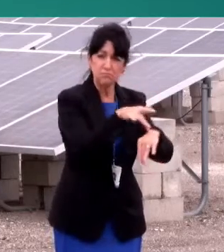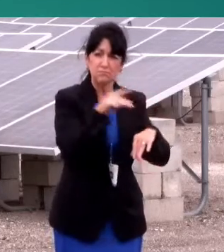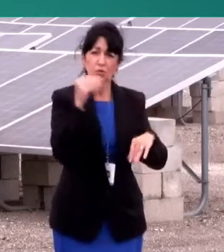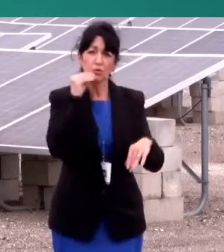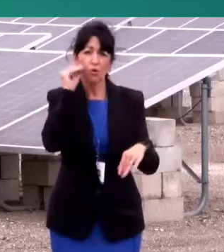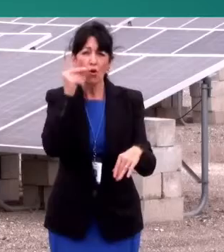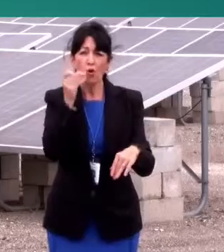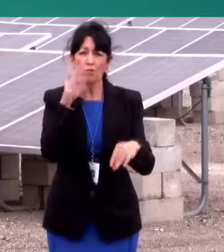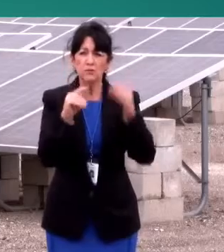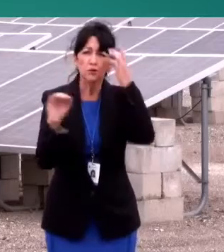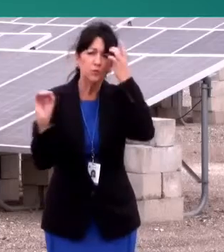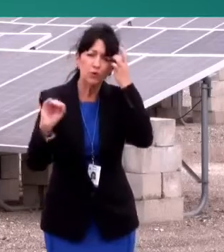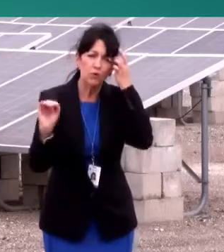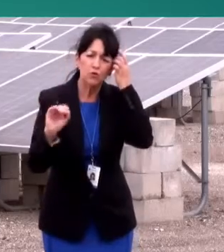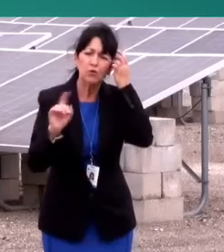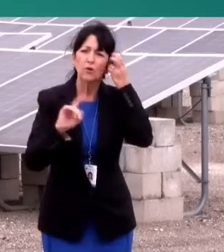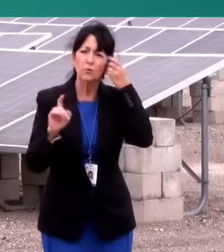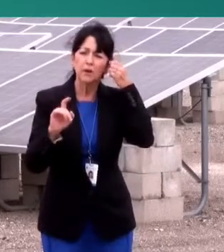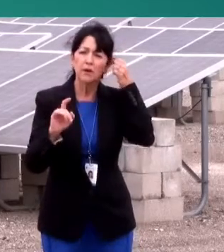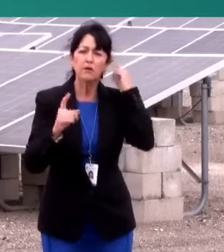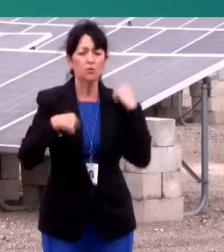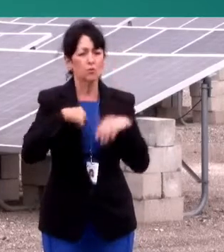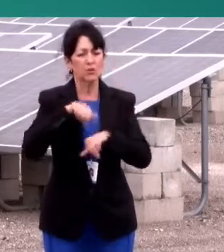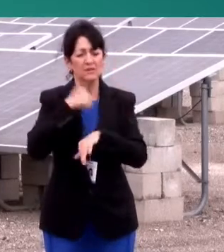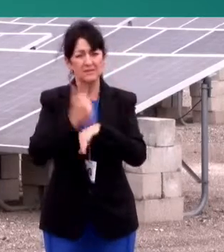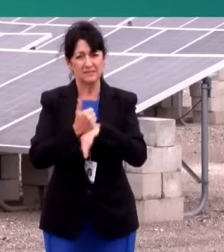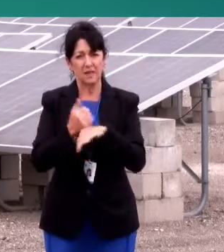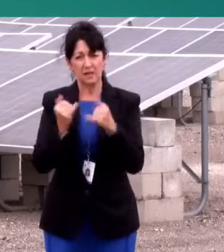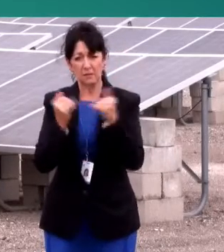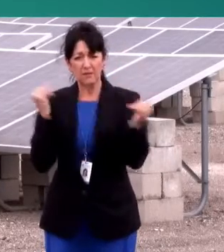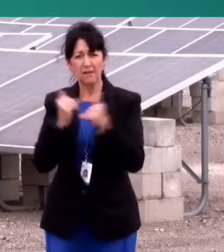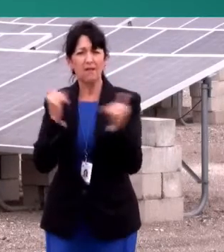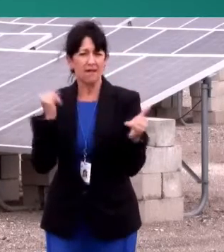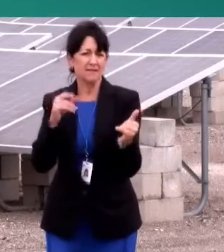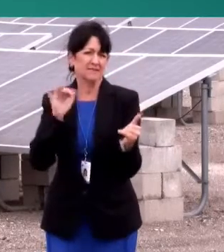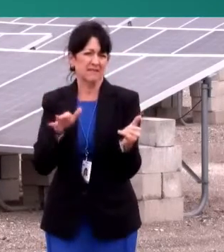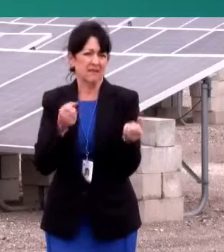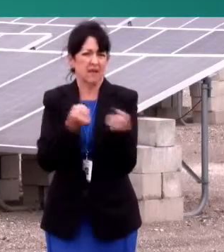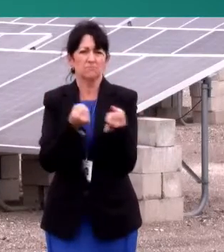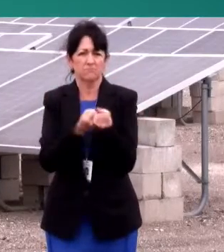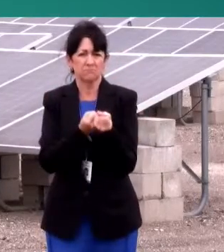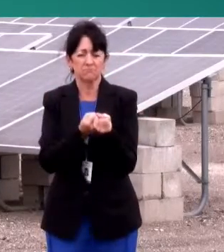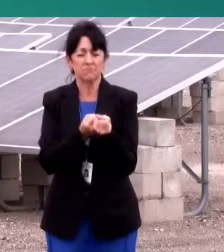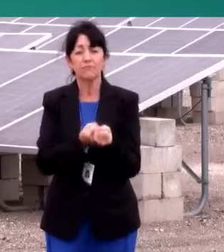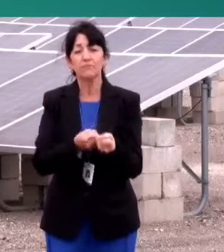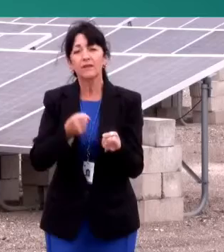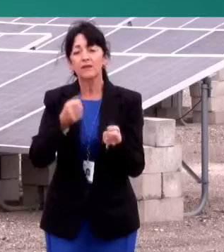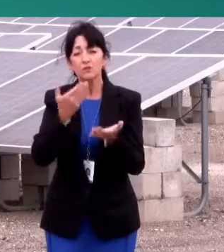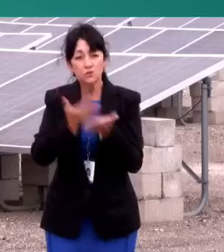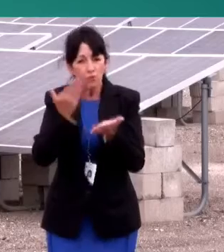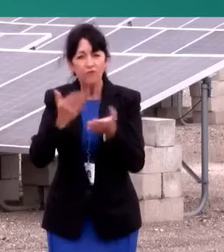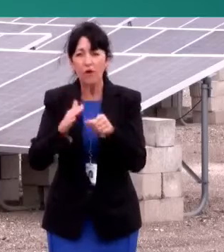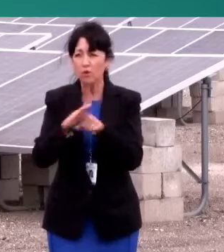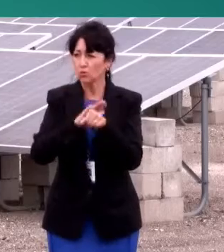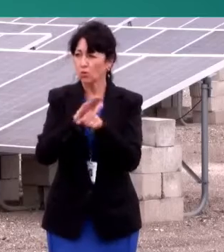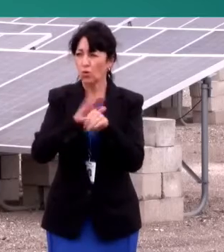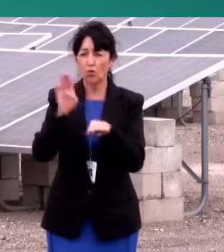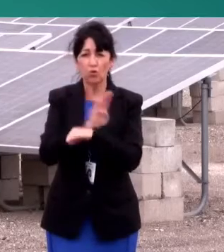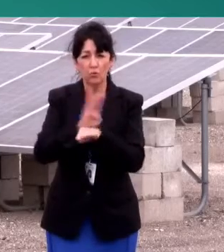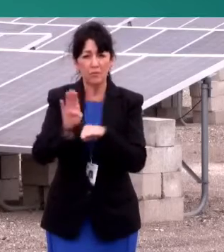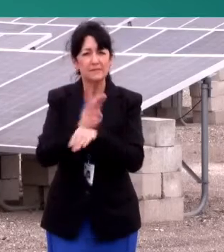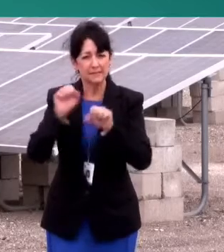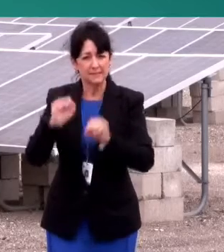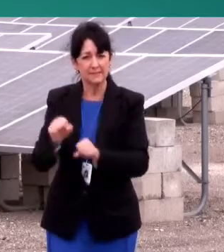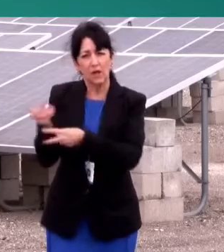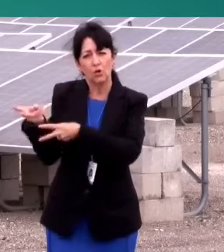put it on the lines there, and it's a commodity. And so, in fact, the local businesses and residences are using the